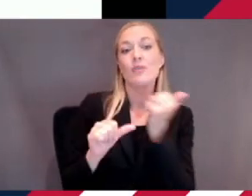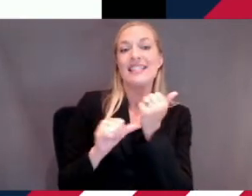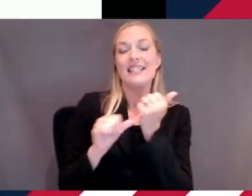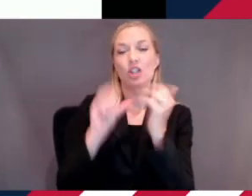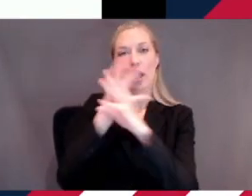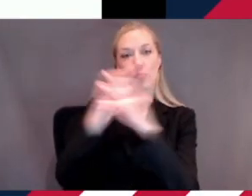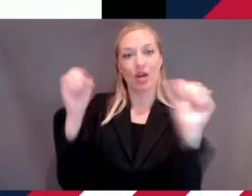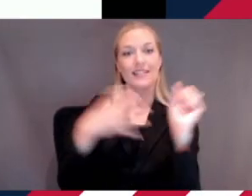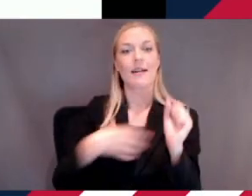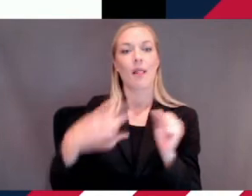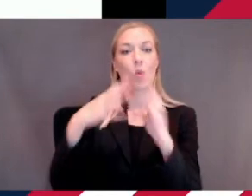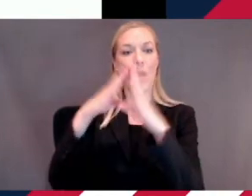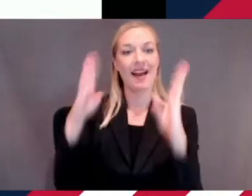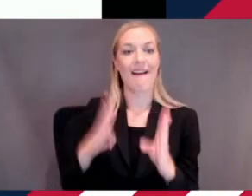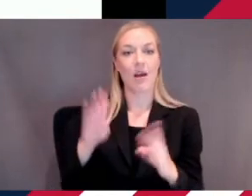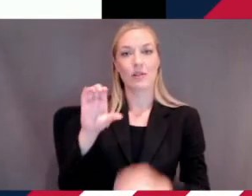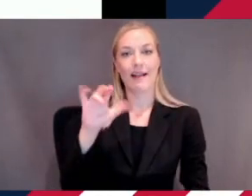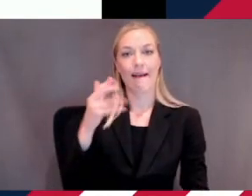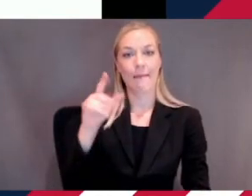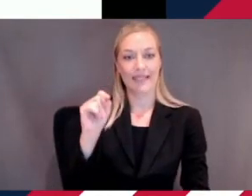National Committee's Rules and Bylaws Committee.